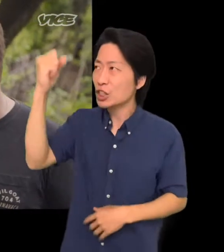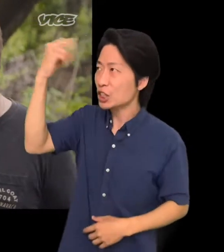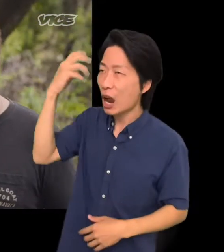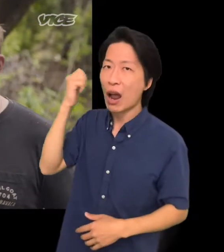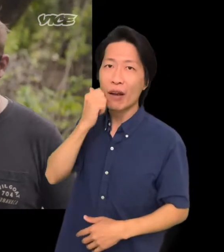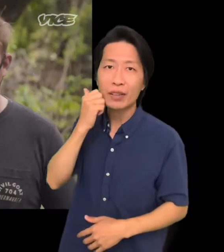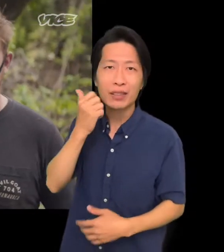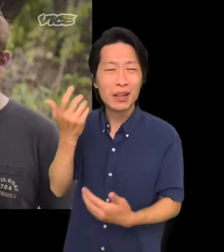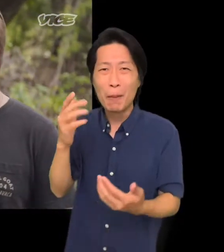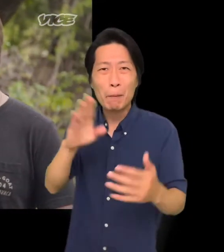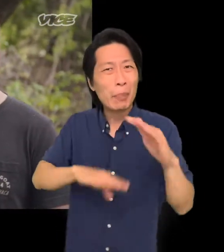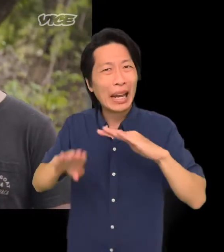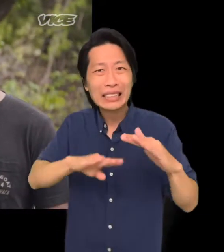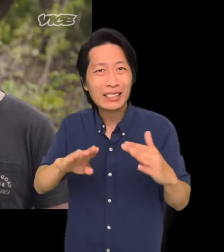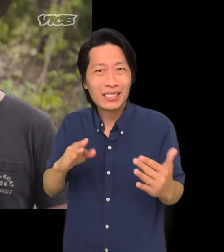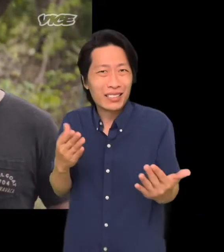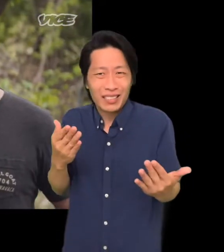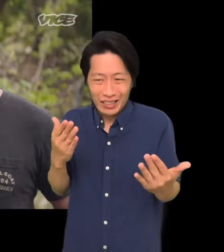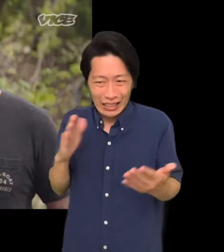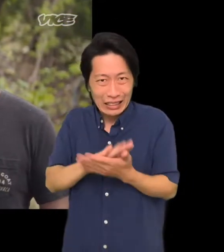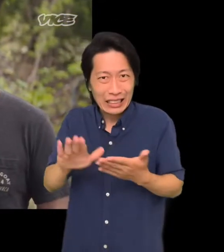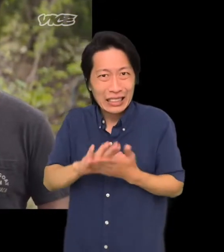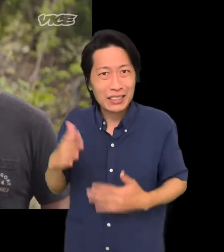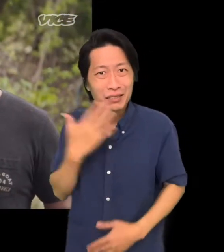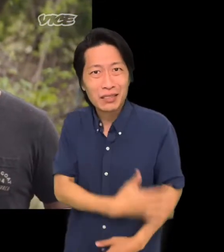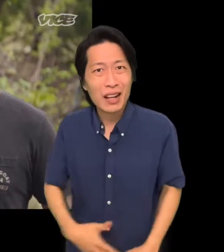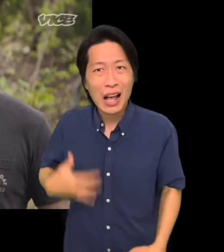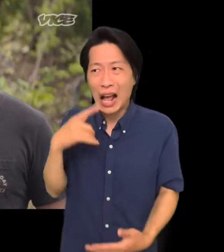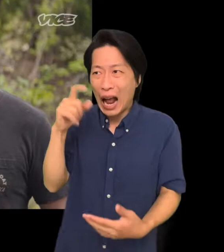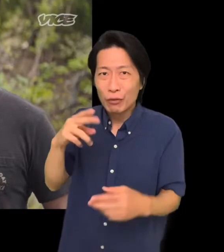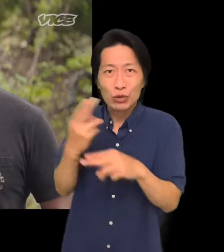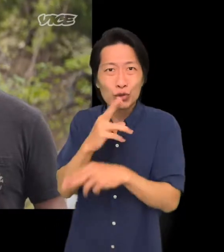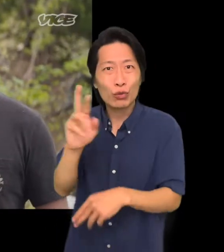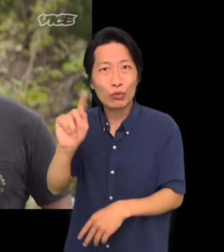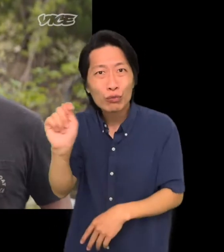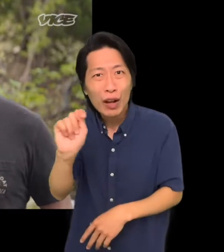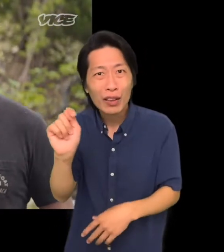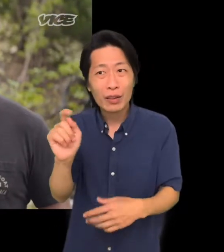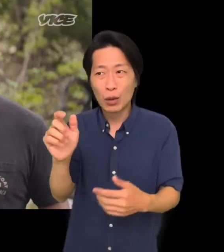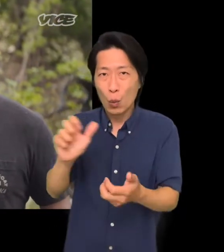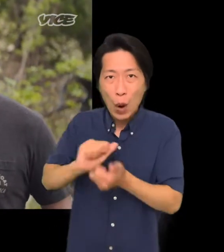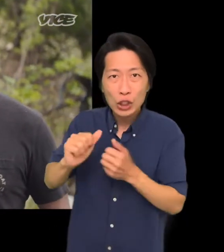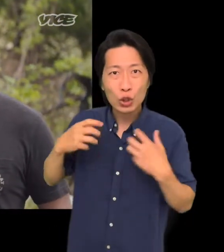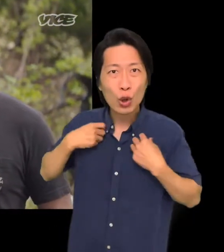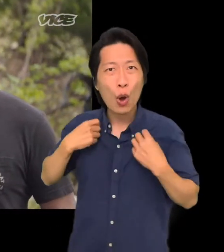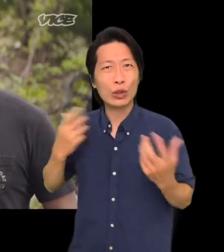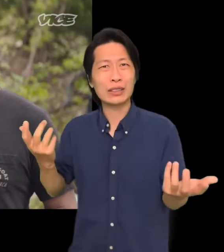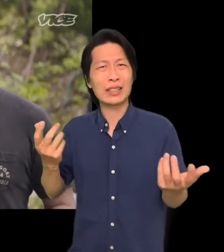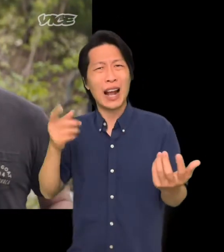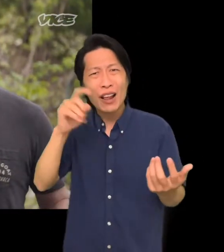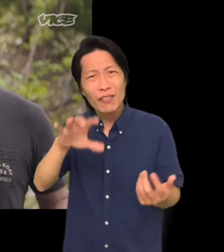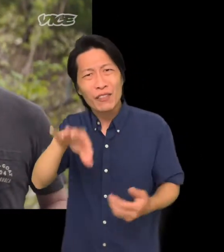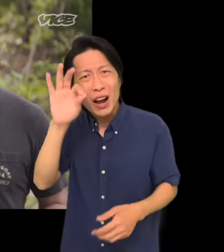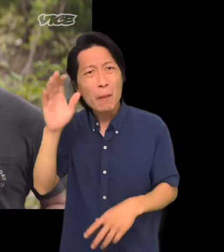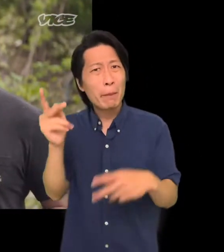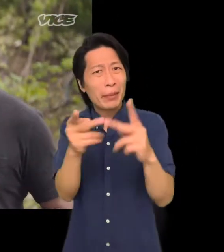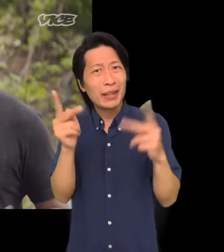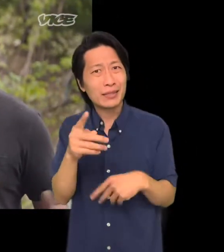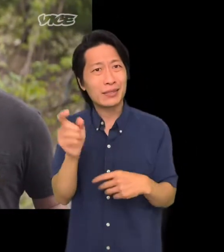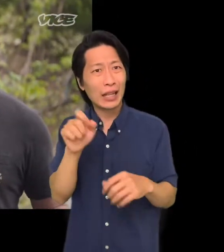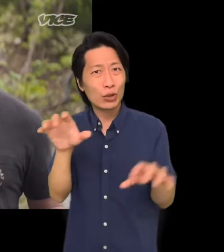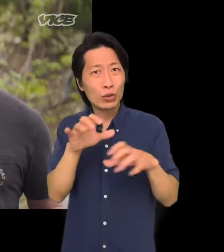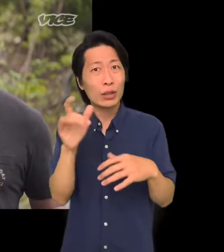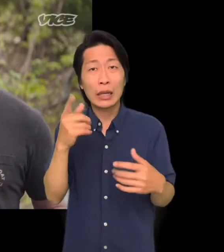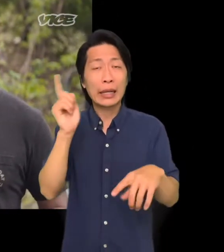able to shower every day. It's basic hygiene. You have to be able to use the restroom. That's basic hygiene. Wash your clothes. And so we have to get them to